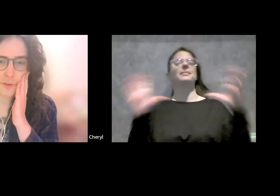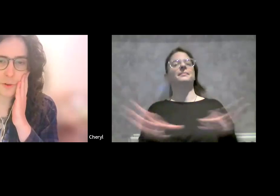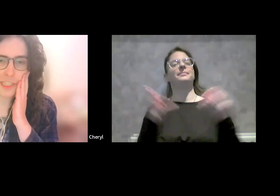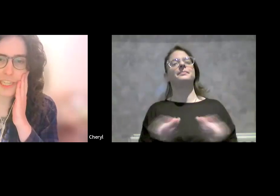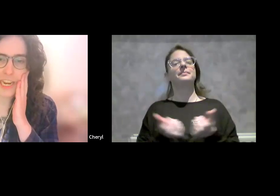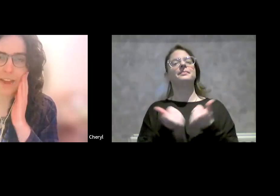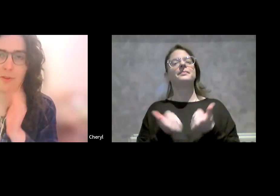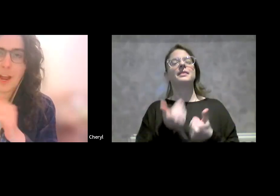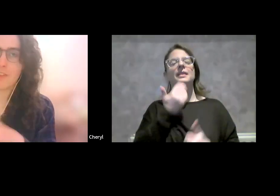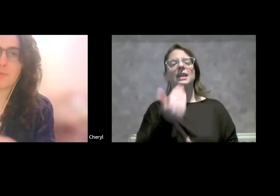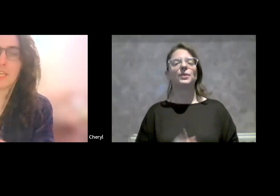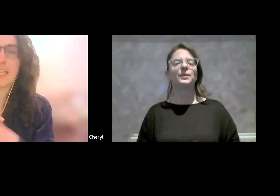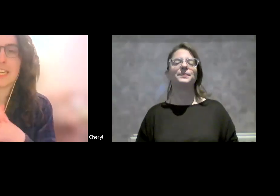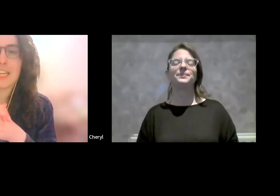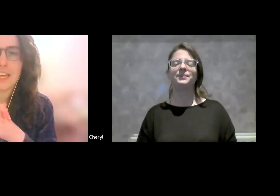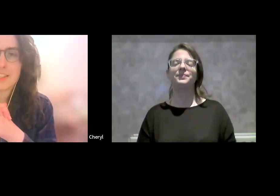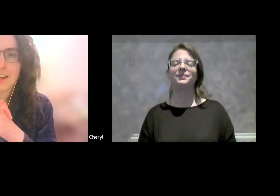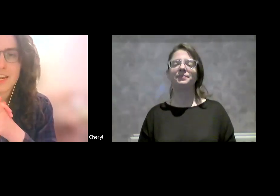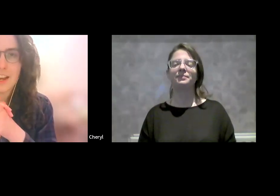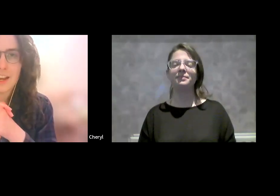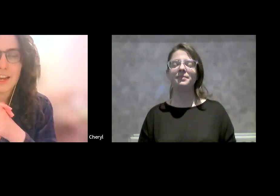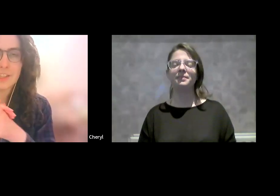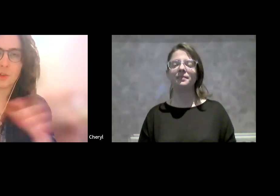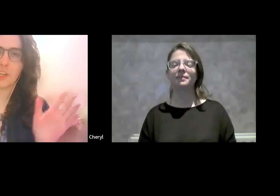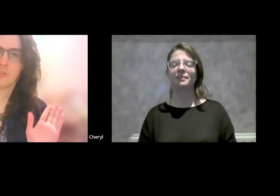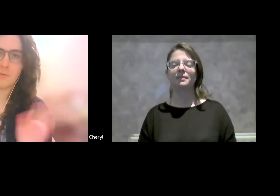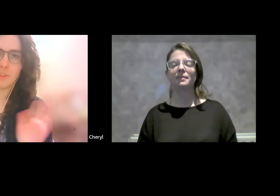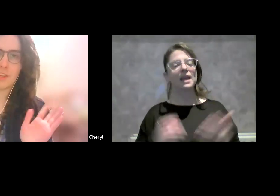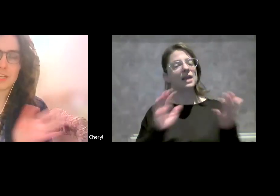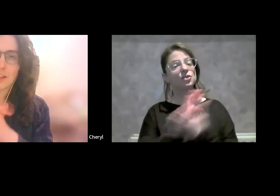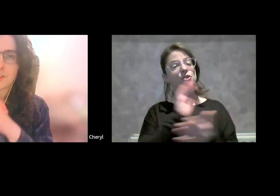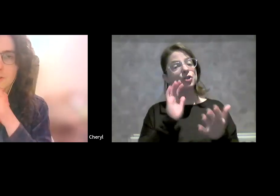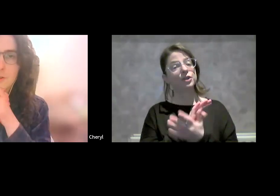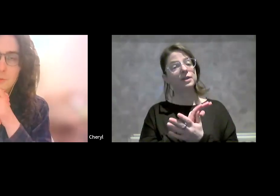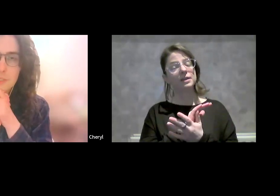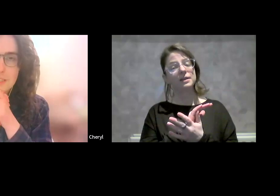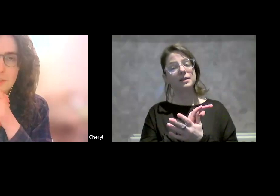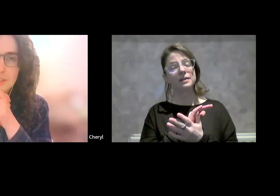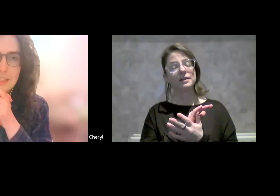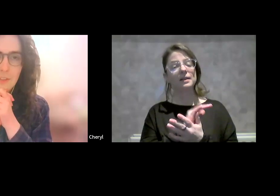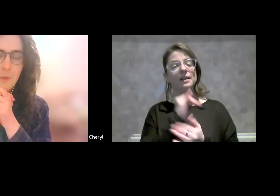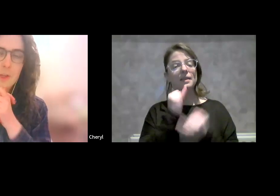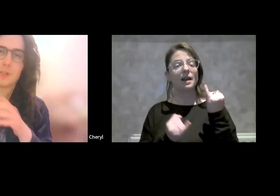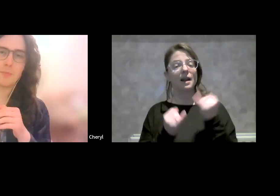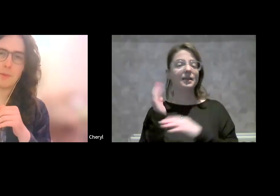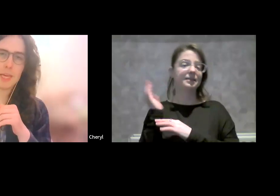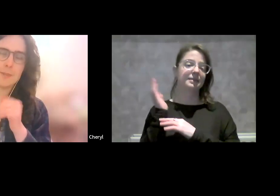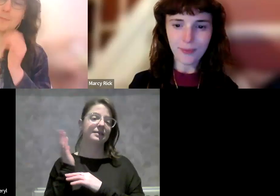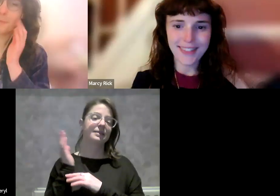much for listening and for having me here tonight, and enjoy the last two participants. Thank you very